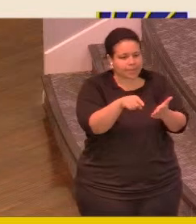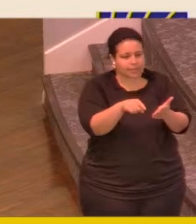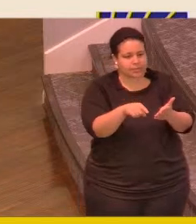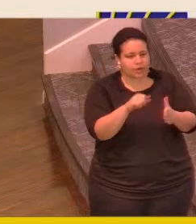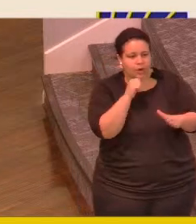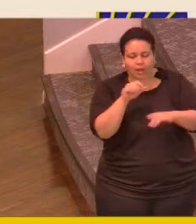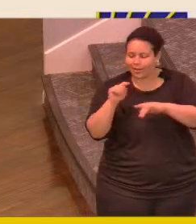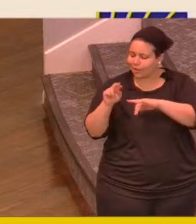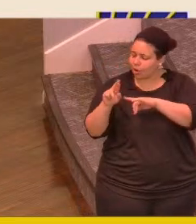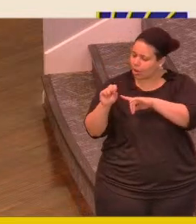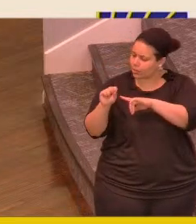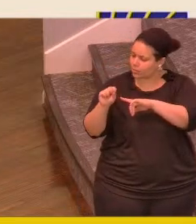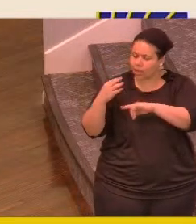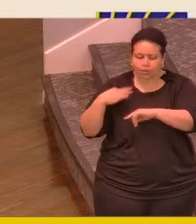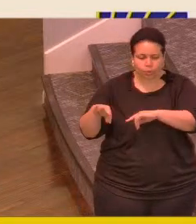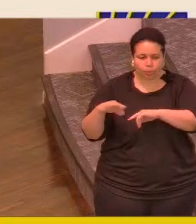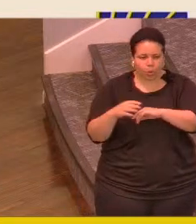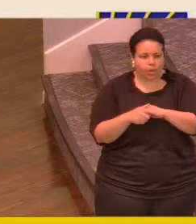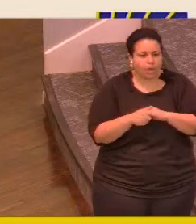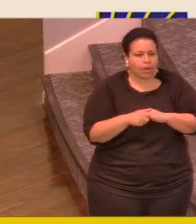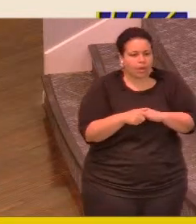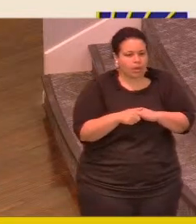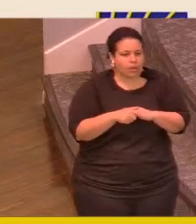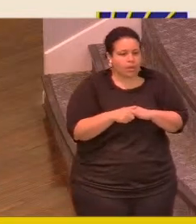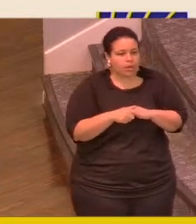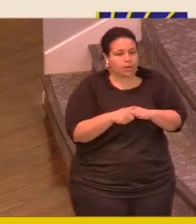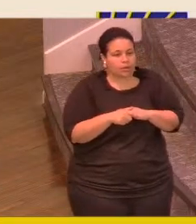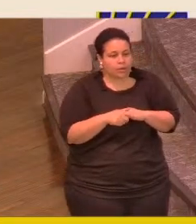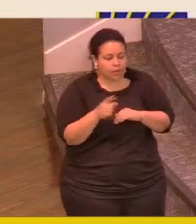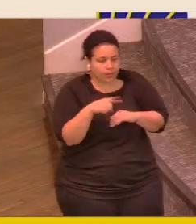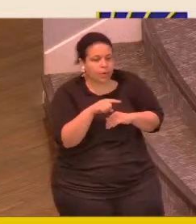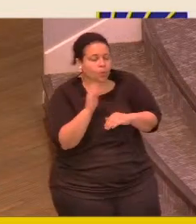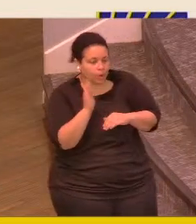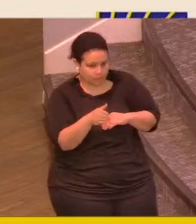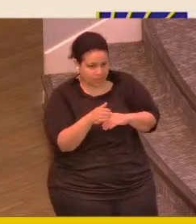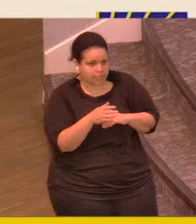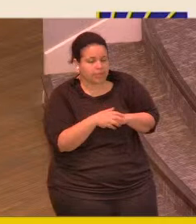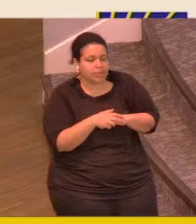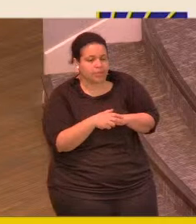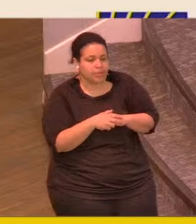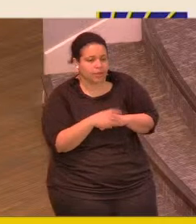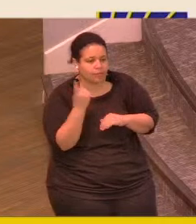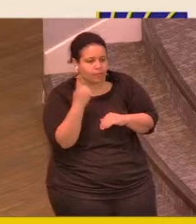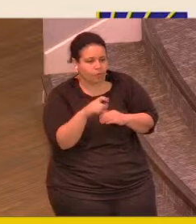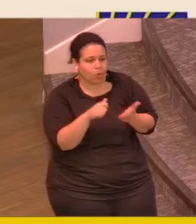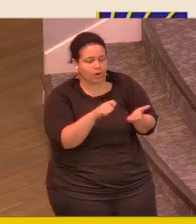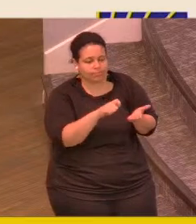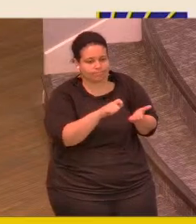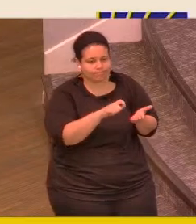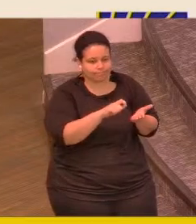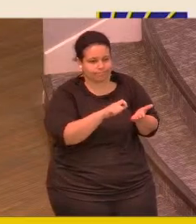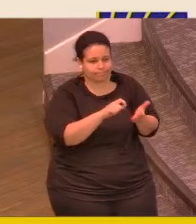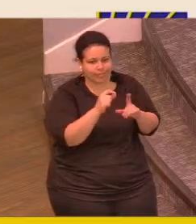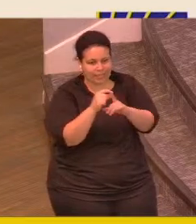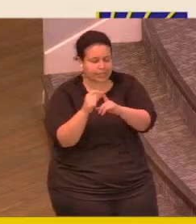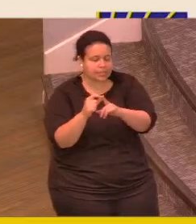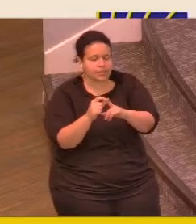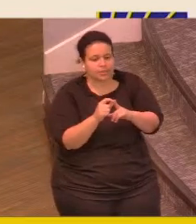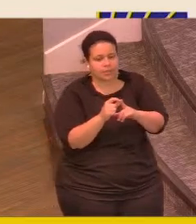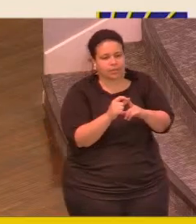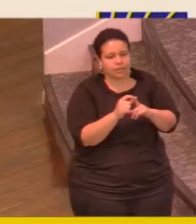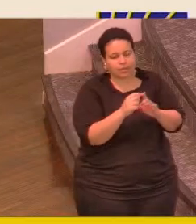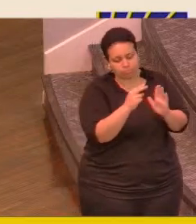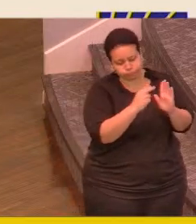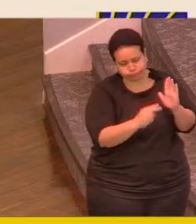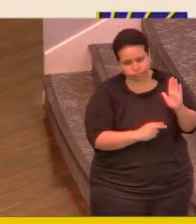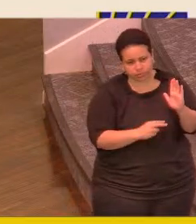eligible. They are going to be taxed. And then just once again, we can cover that additional $1 million